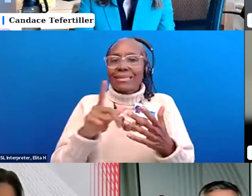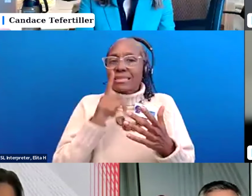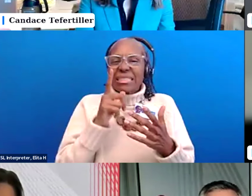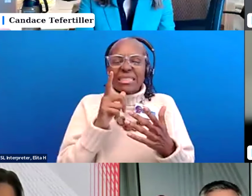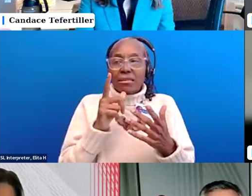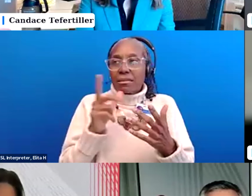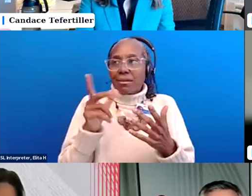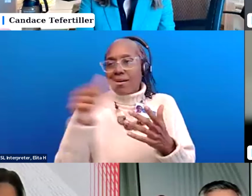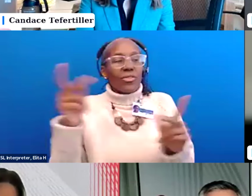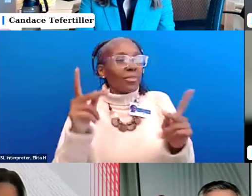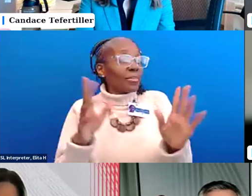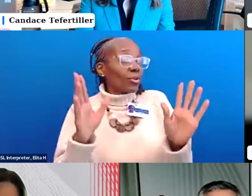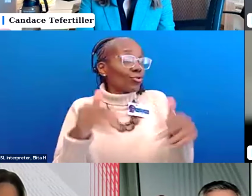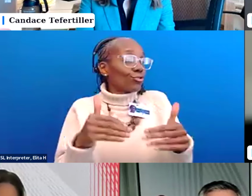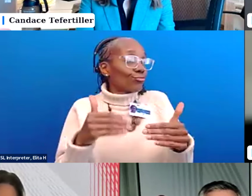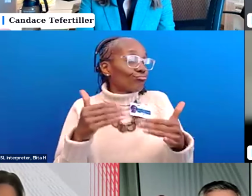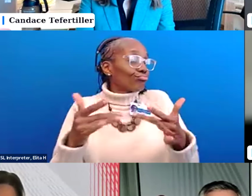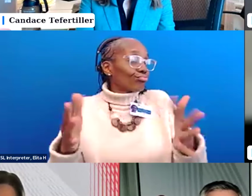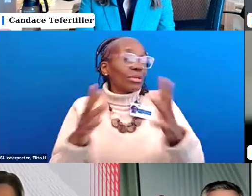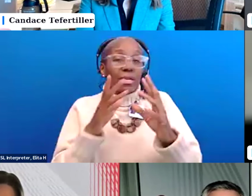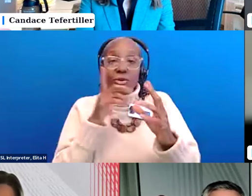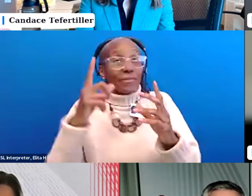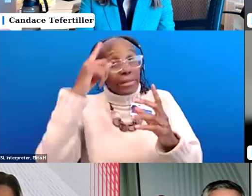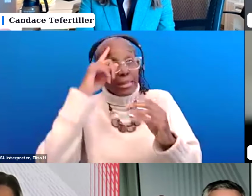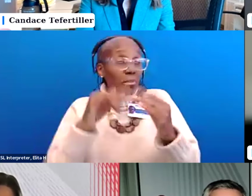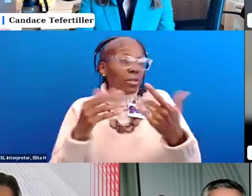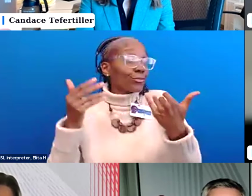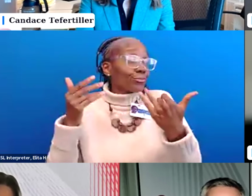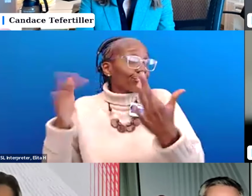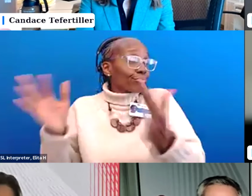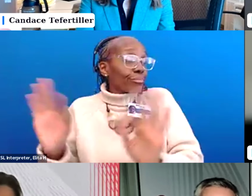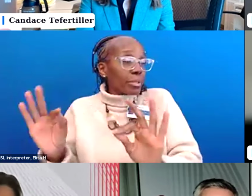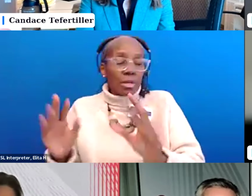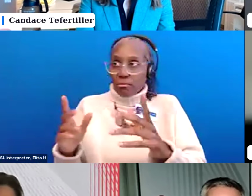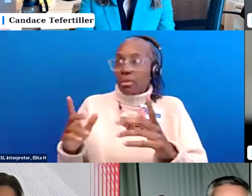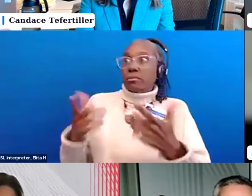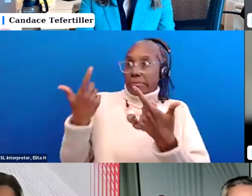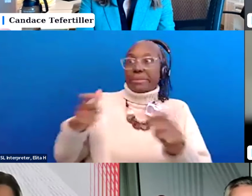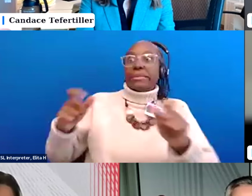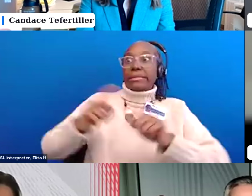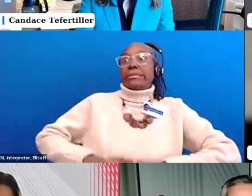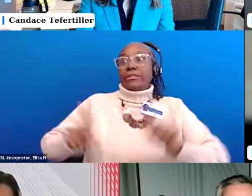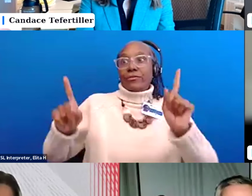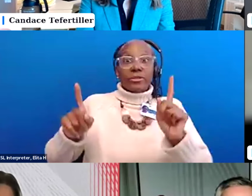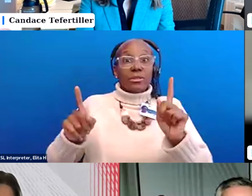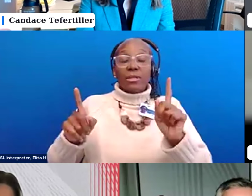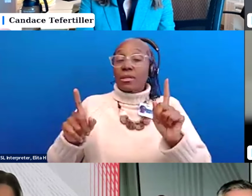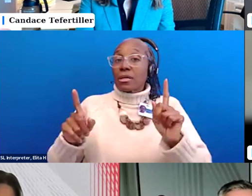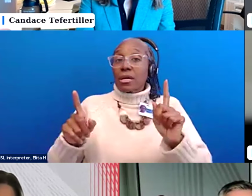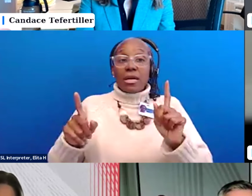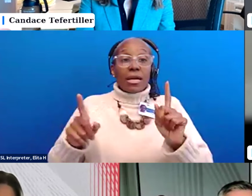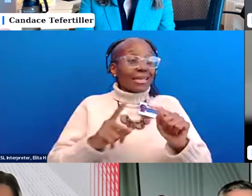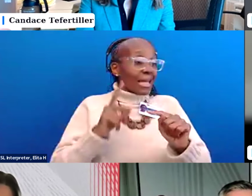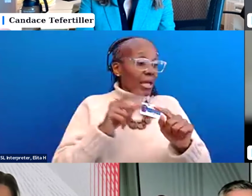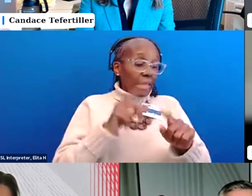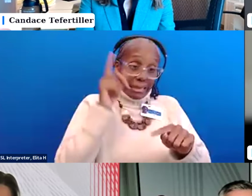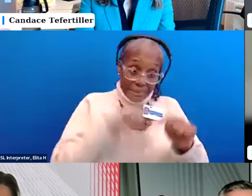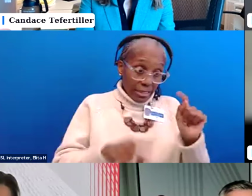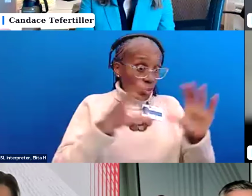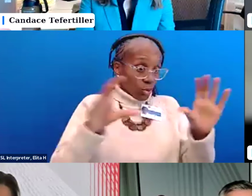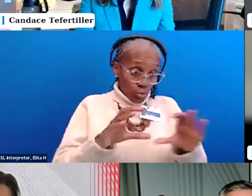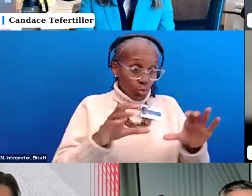a lot to people that don't have to think about this. There's a big difference from not being able to do a task at